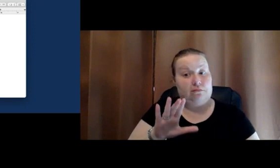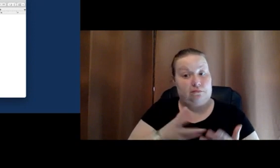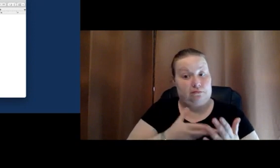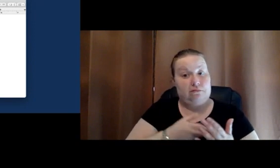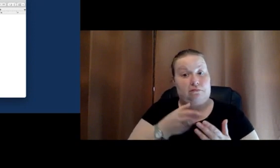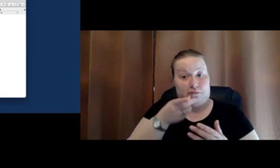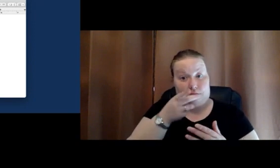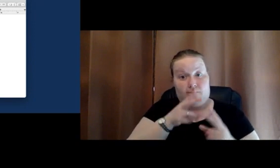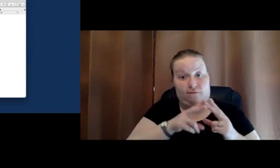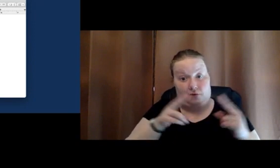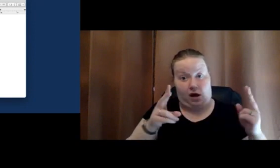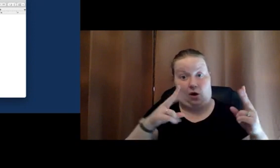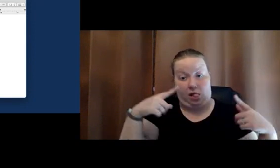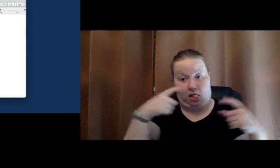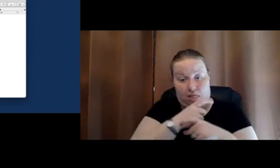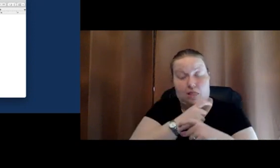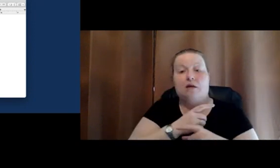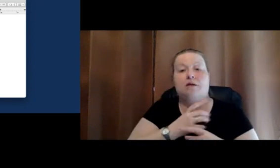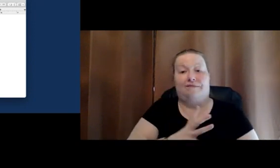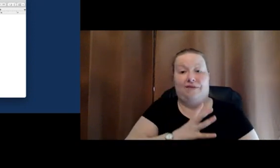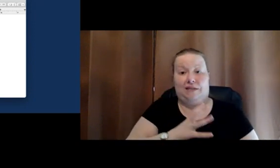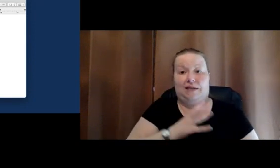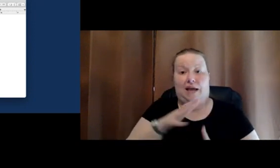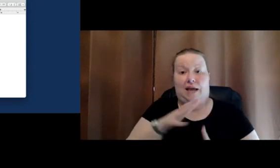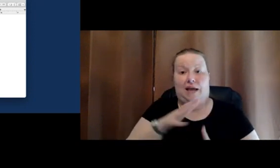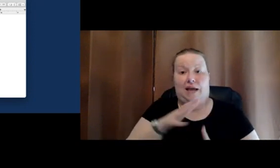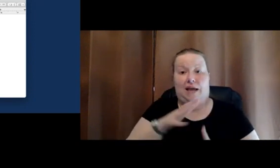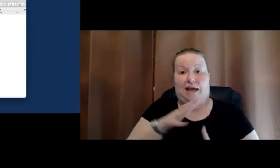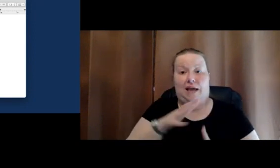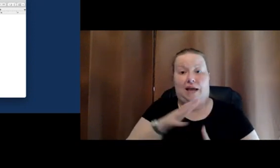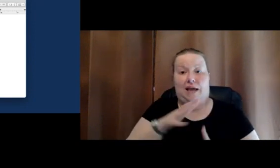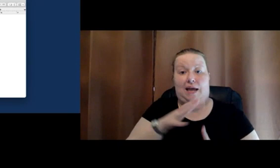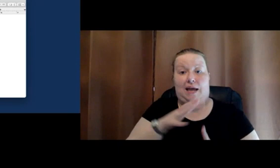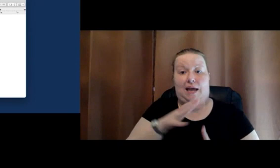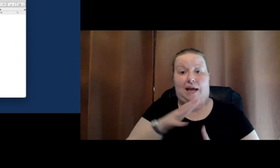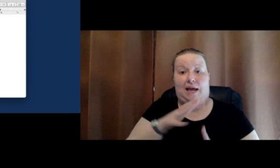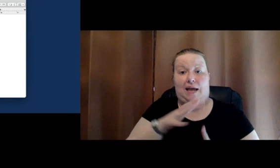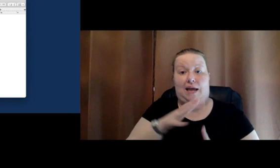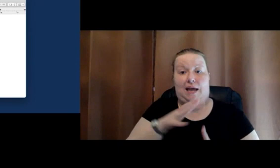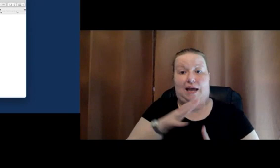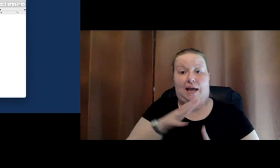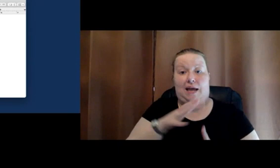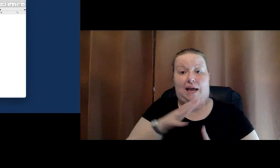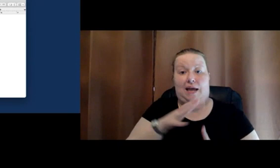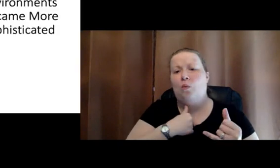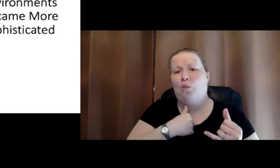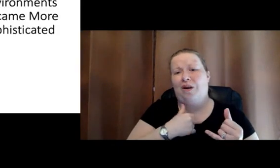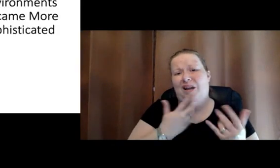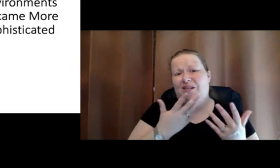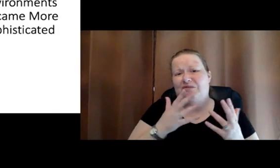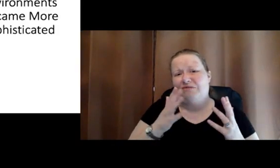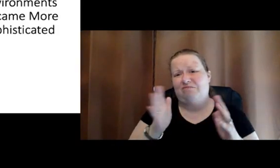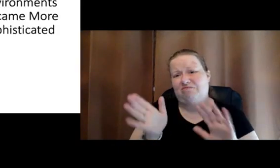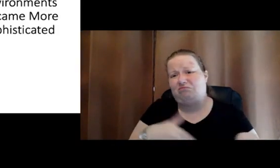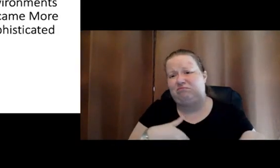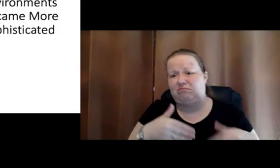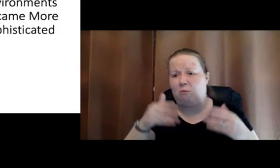complex and very sophisticated environments. It's just that nowadays we've mostly moved on, and so we